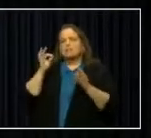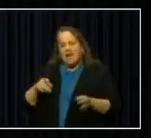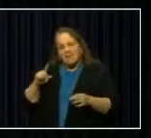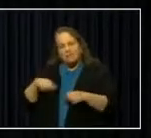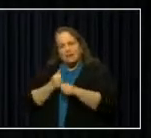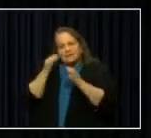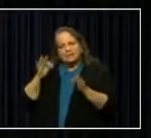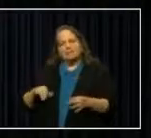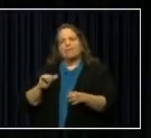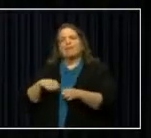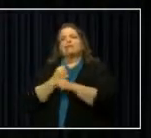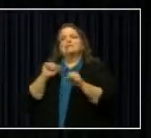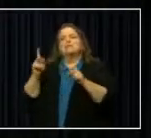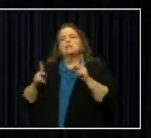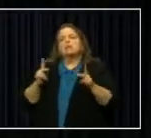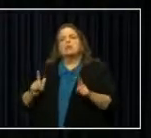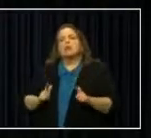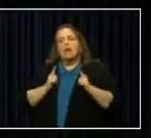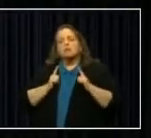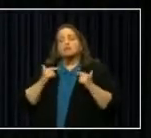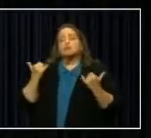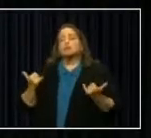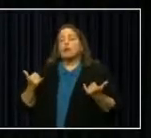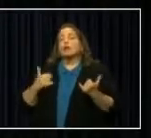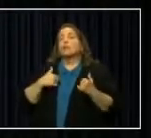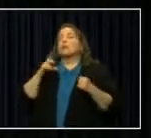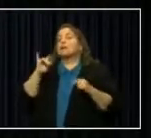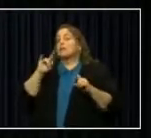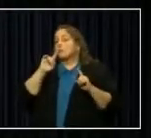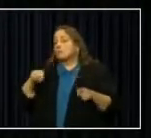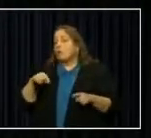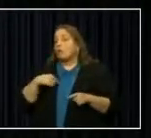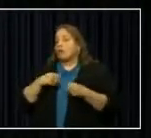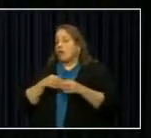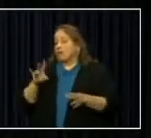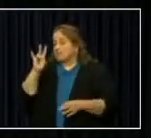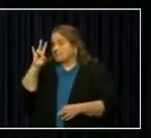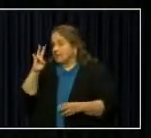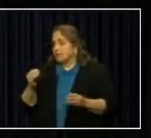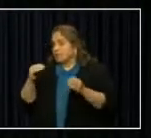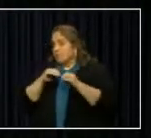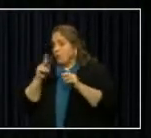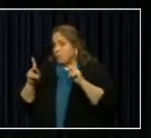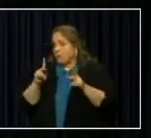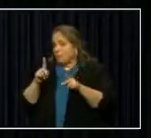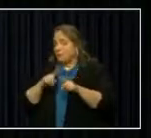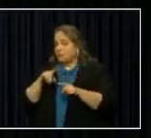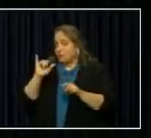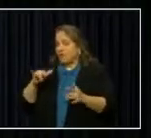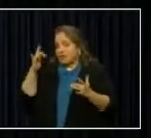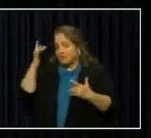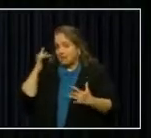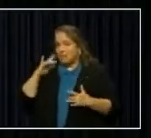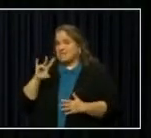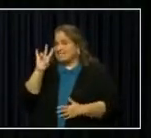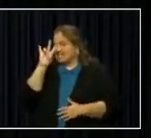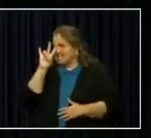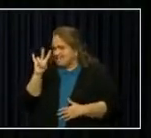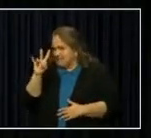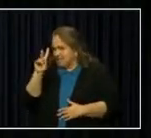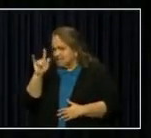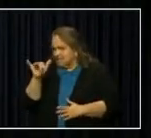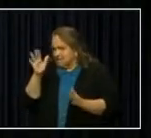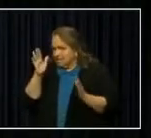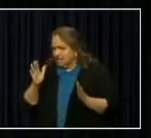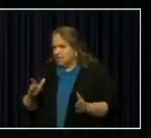lives. Because today we've got a report that we have lost 7 more people to the coronavirus. 7